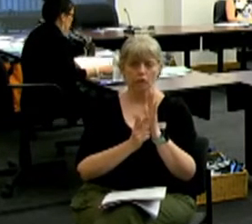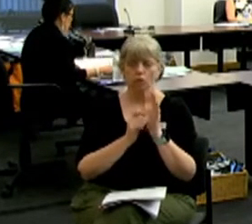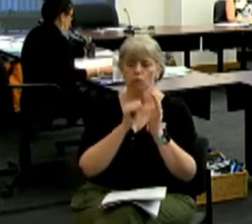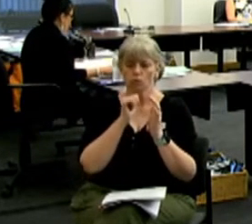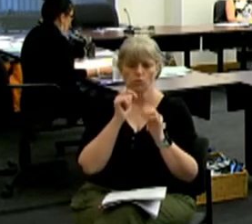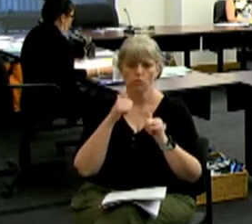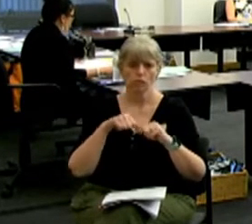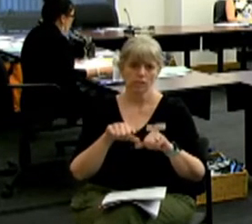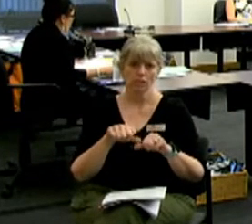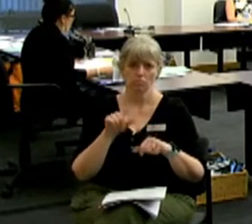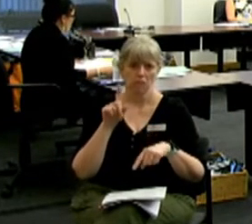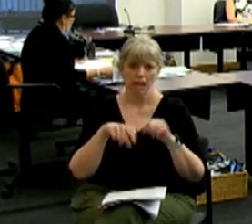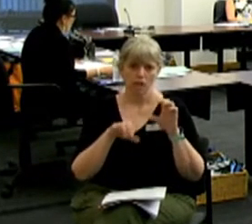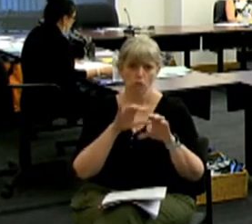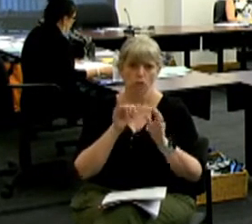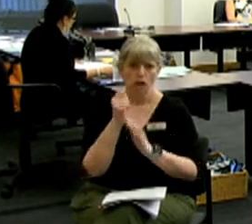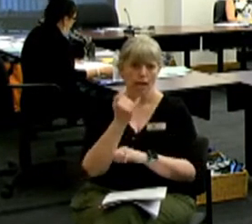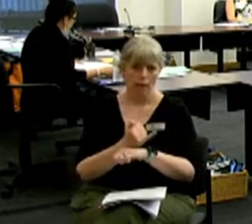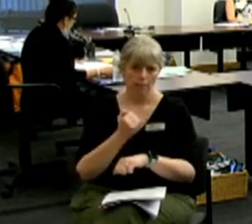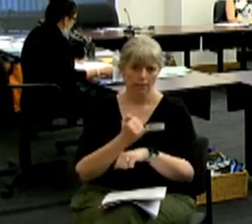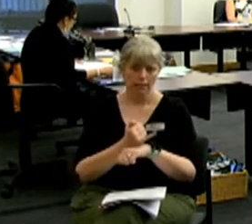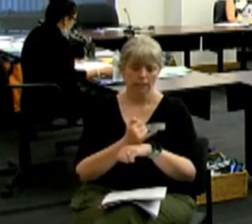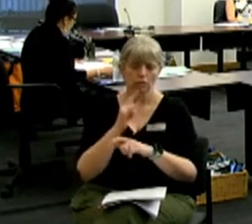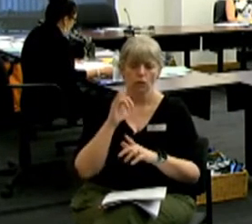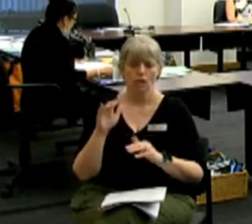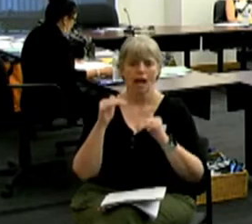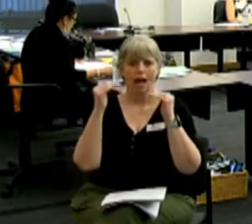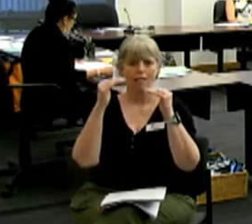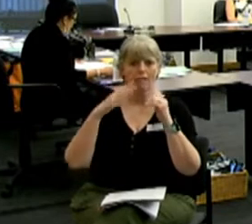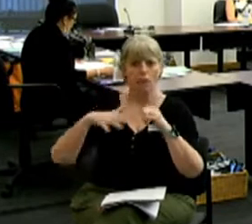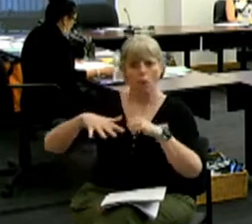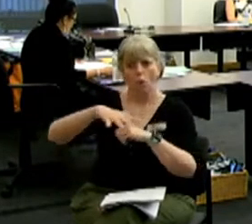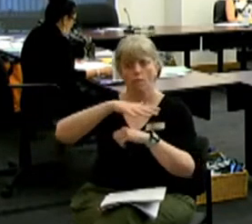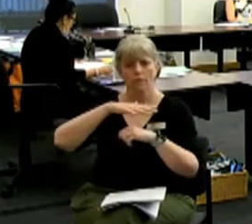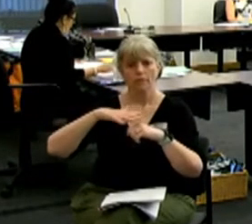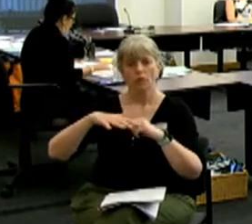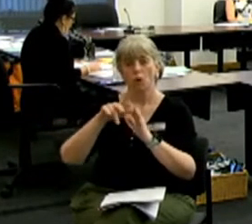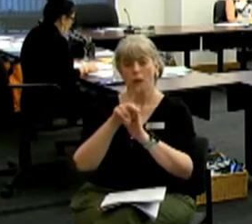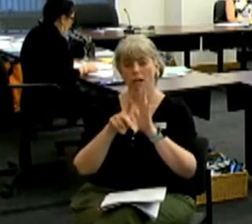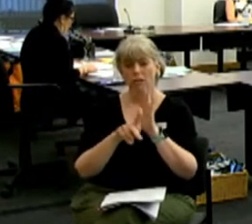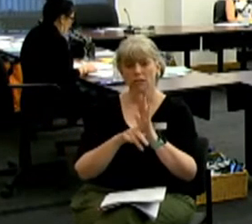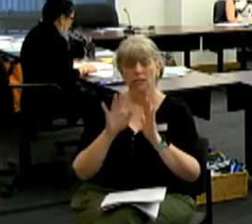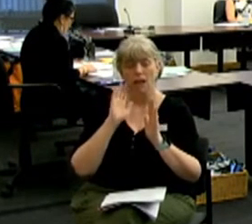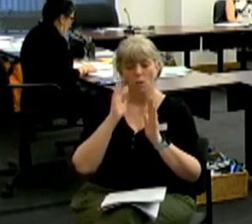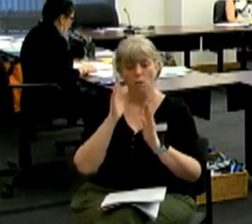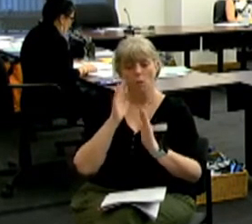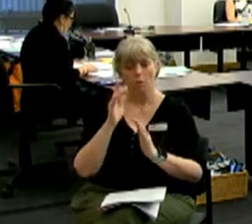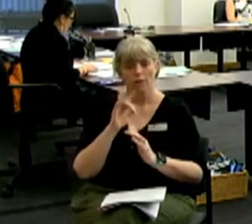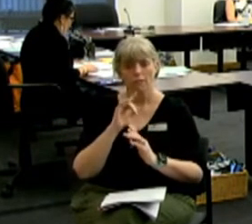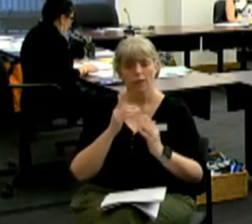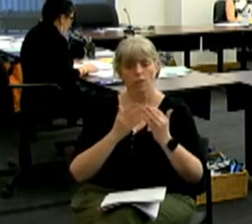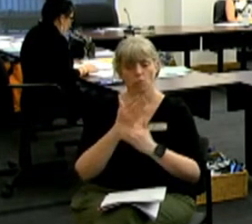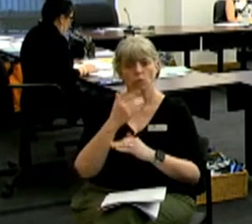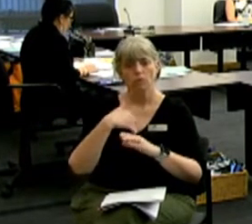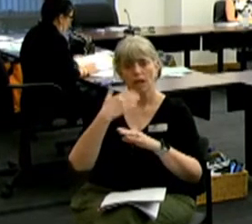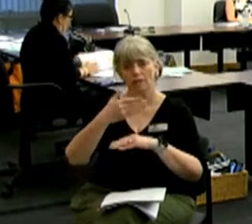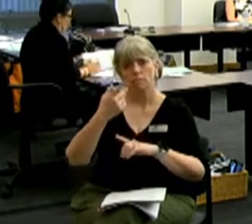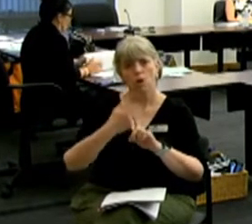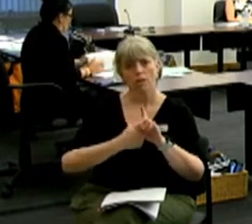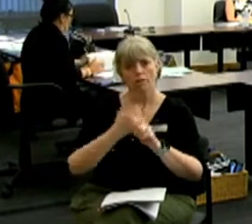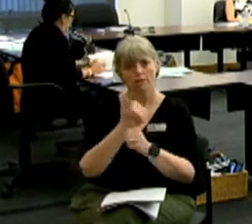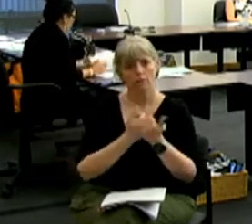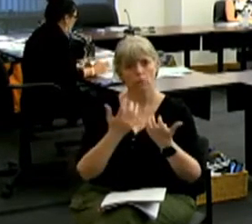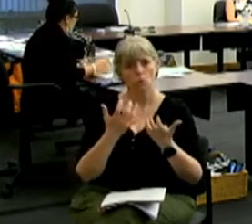campus. So that is a high-level overview of those policies that we'll be going through next month if anyone wants to look